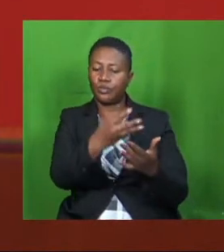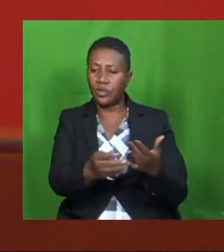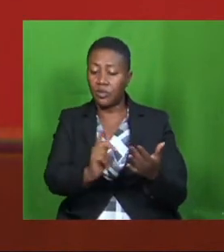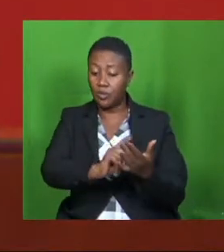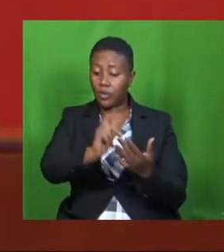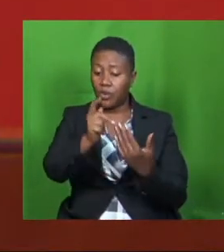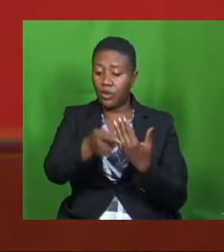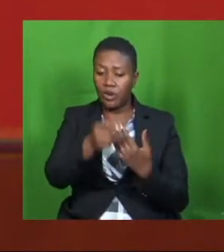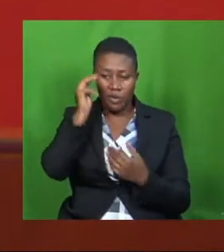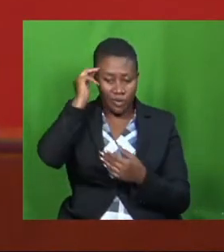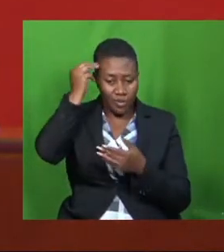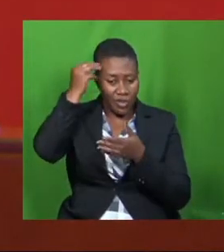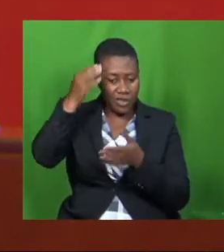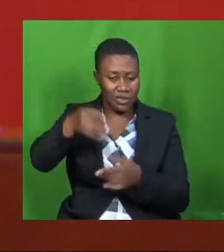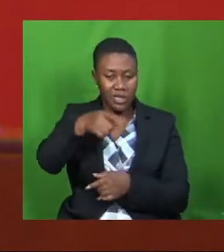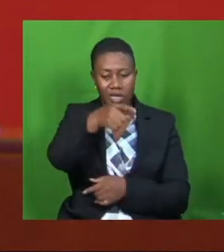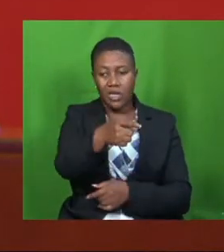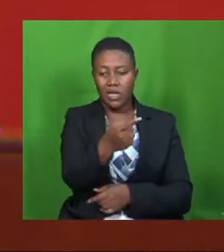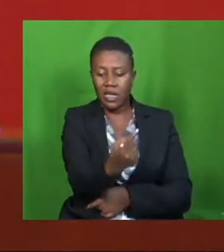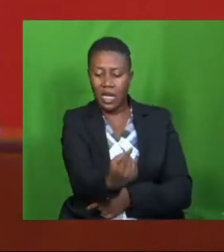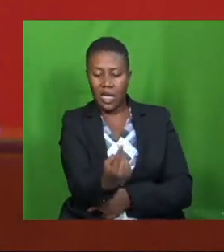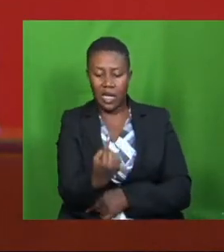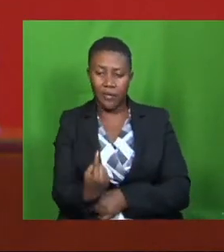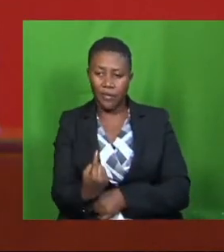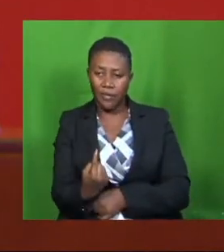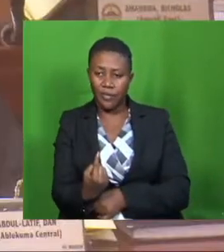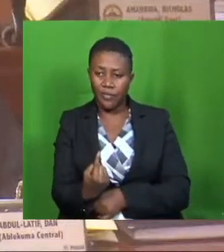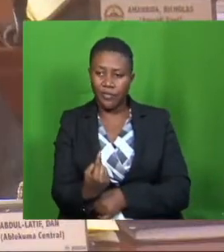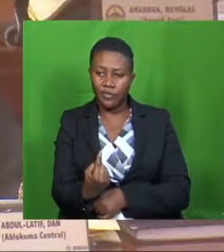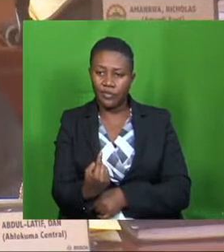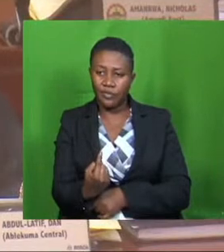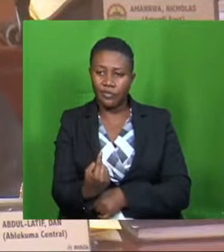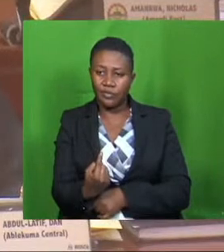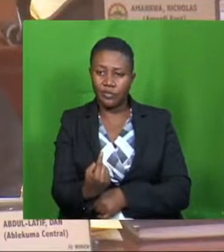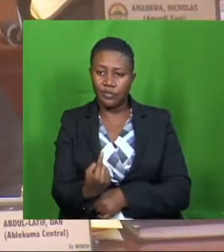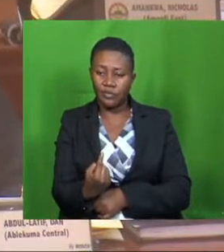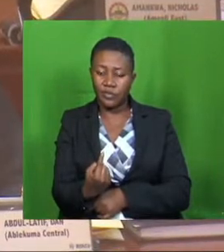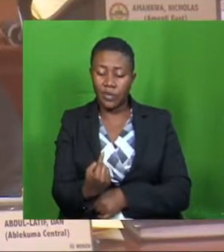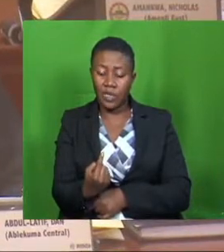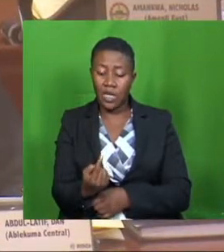we are witnessing today, Mr. Speaker, I believe that between now and Tuesday